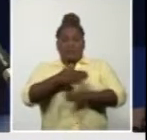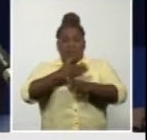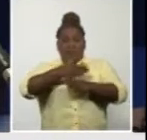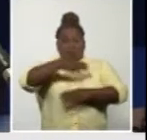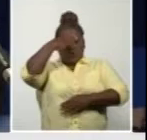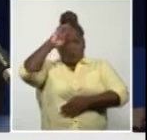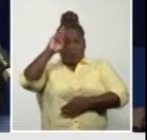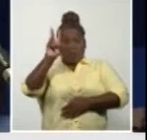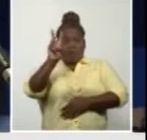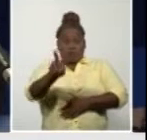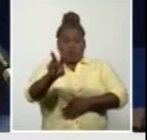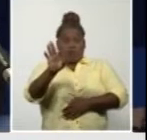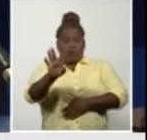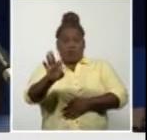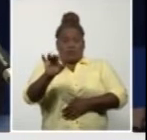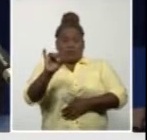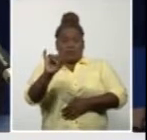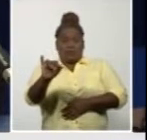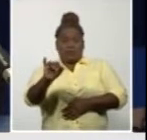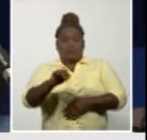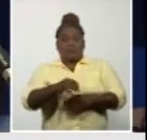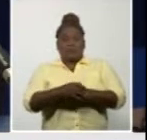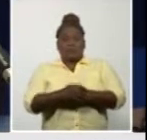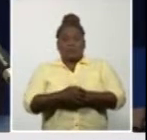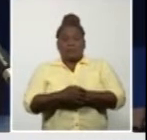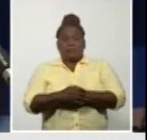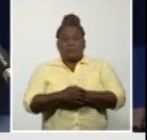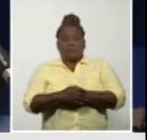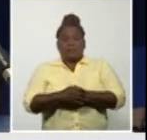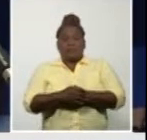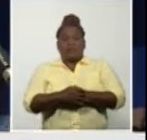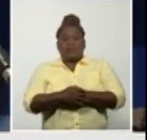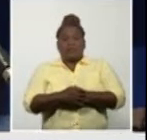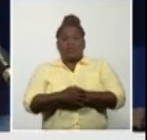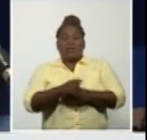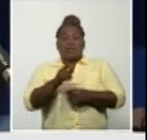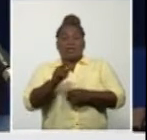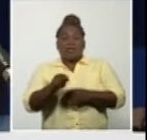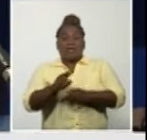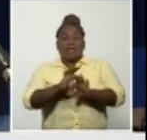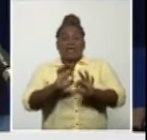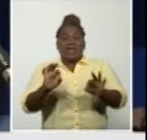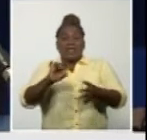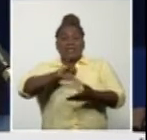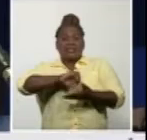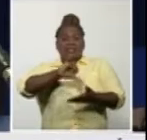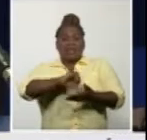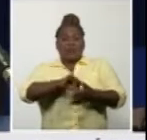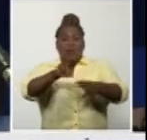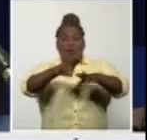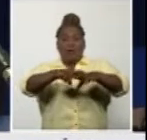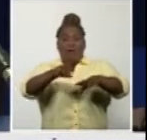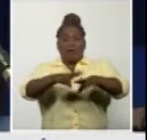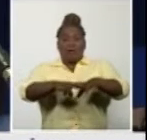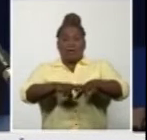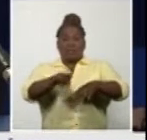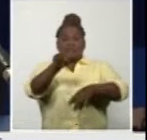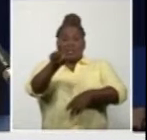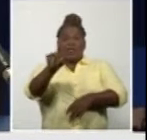Molecular Biology Laboratory of the IPK Hospital, 595. At the Santiago de Cuba